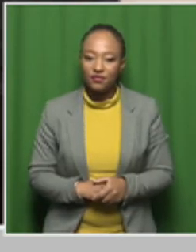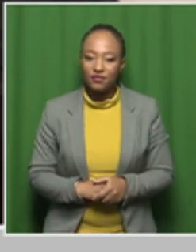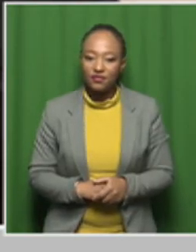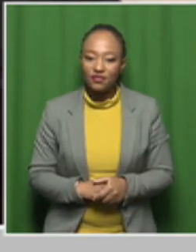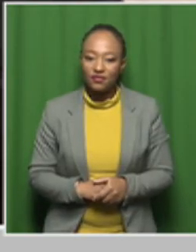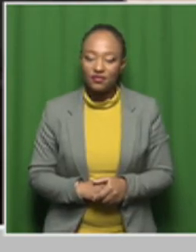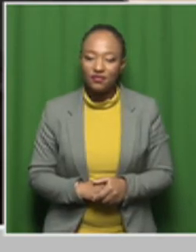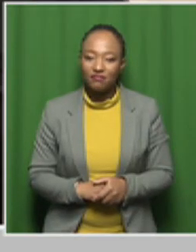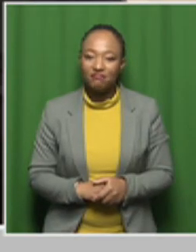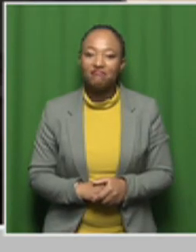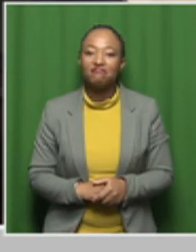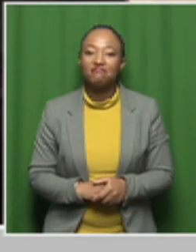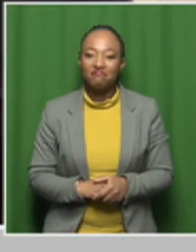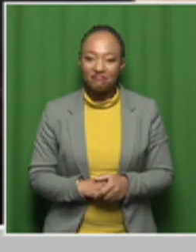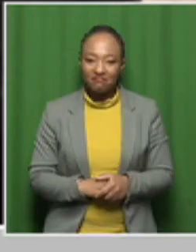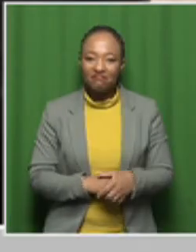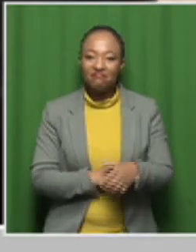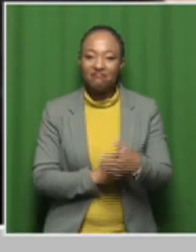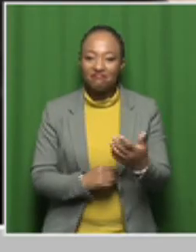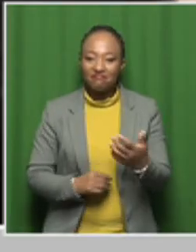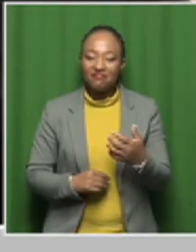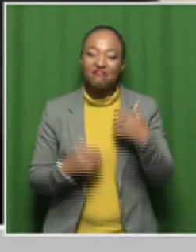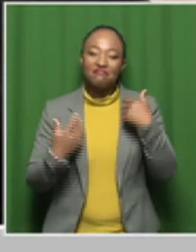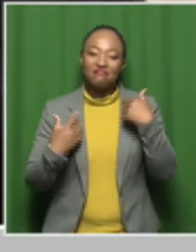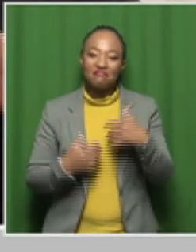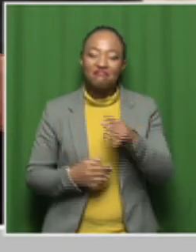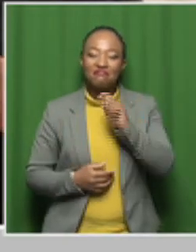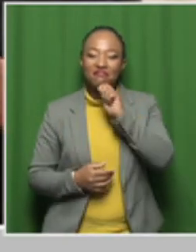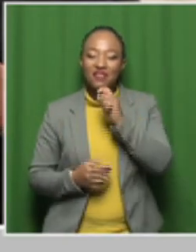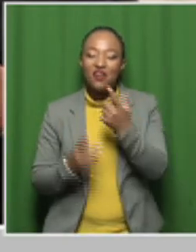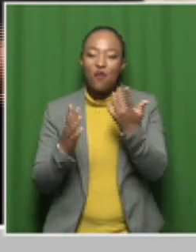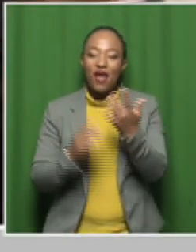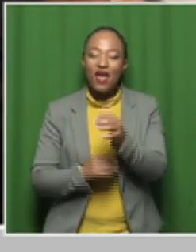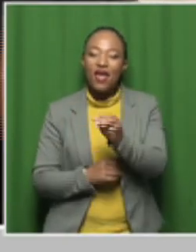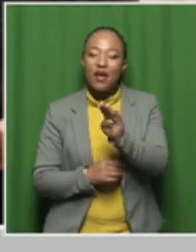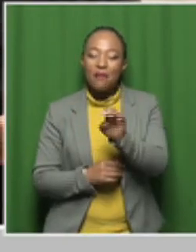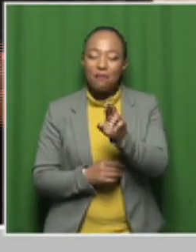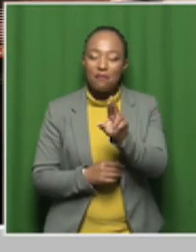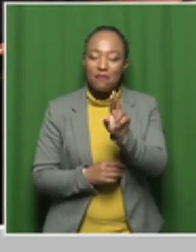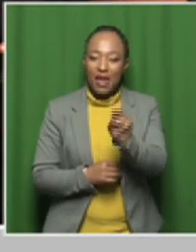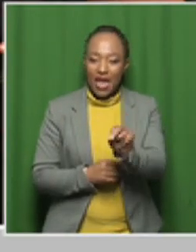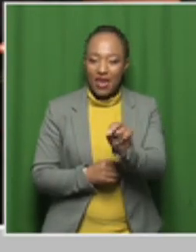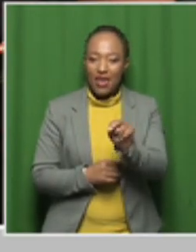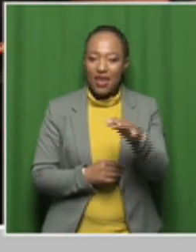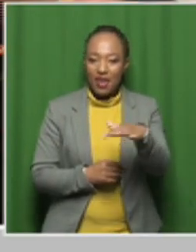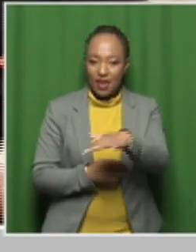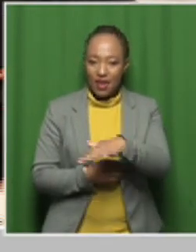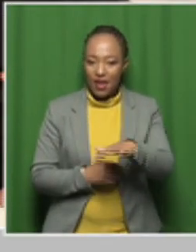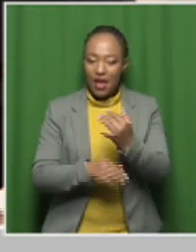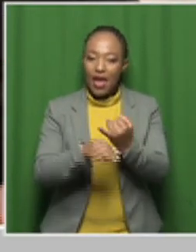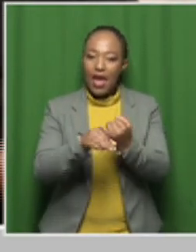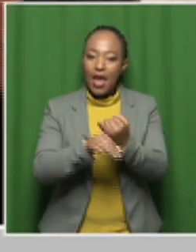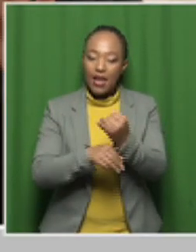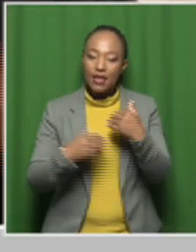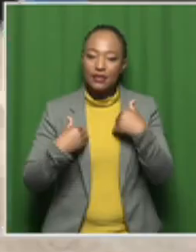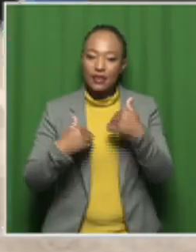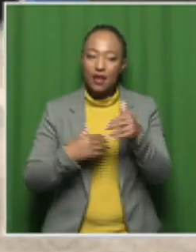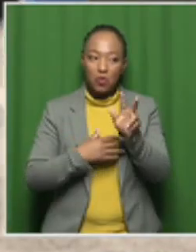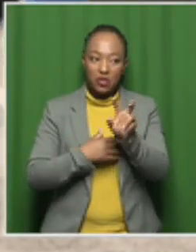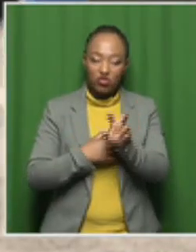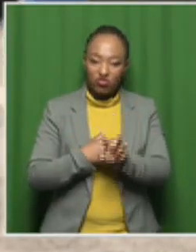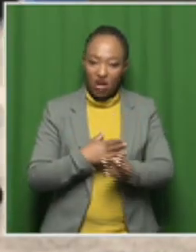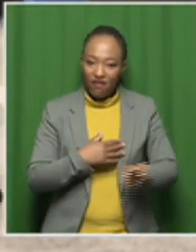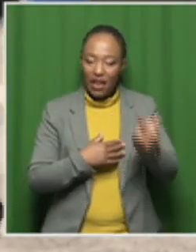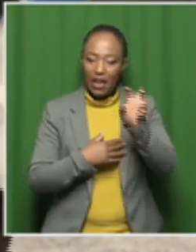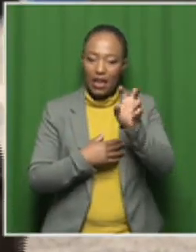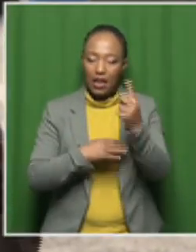Well, guten Morgen from Bern in the canton of Bern this morning. And of course, it's an early start and we're traveling this morning. It's a travel